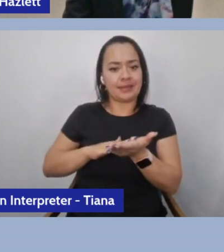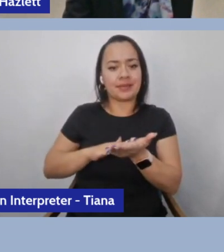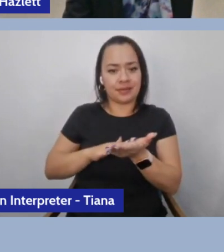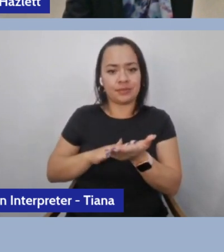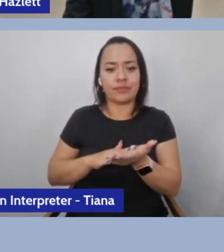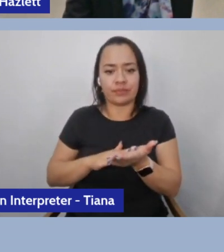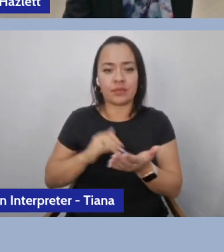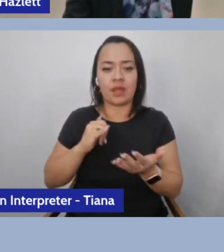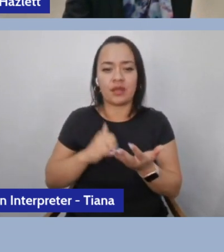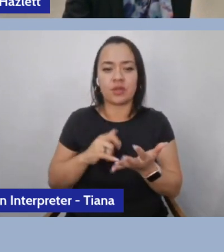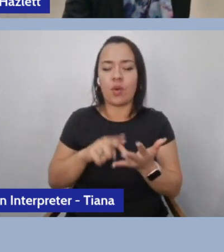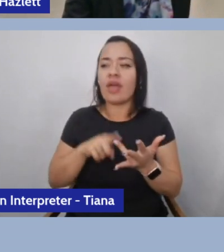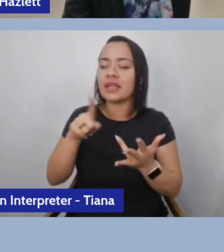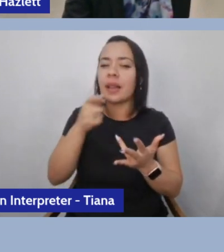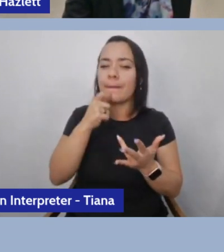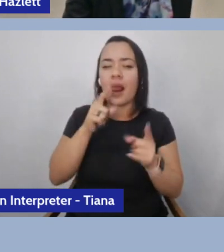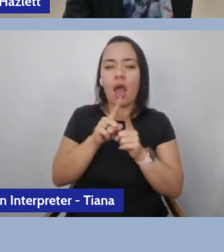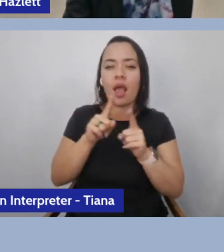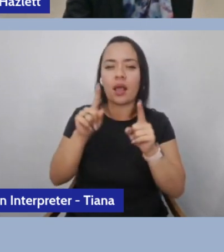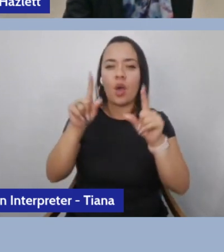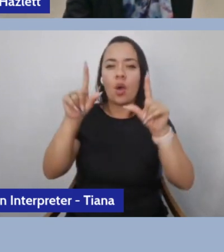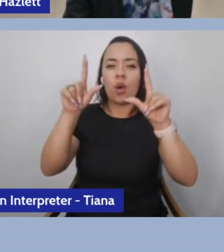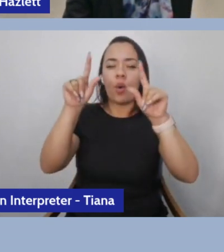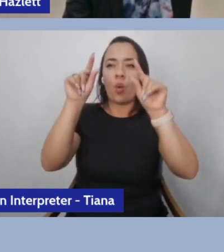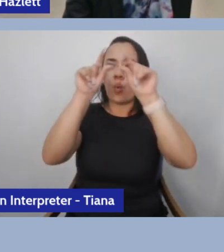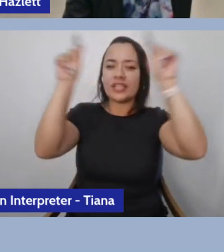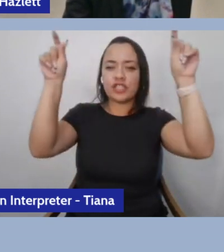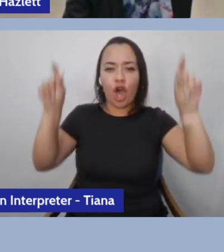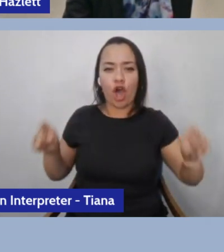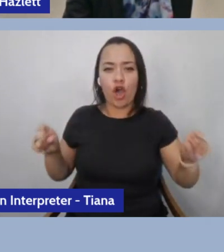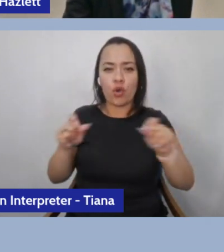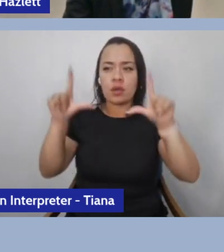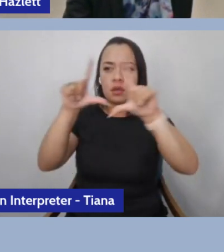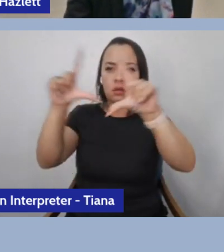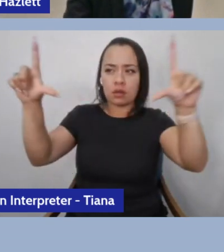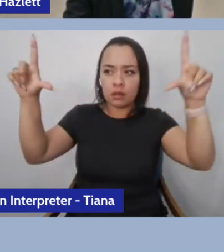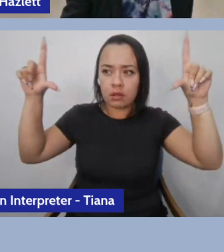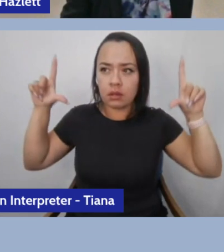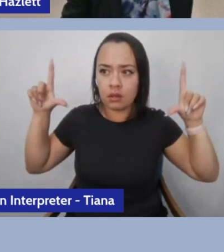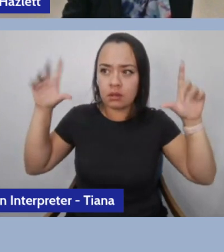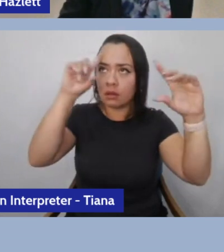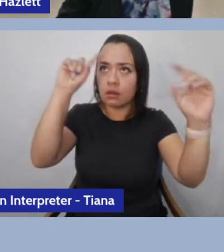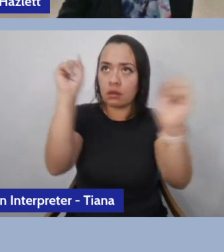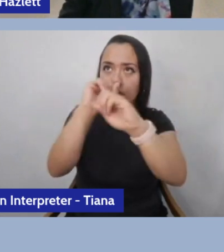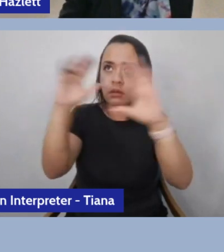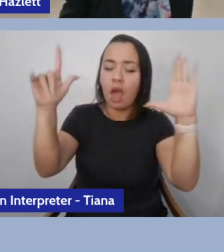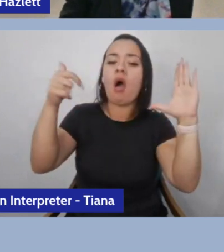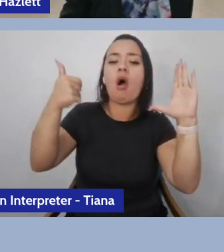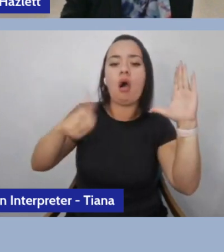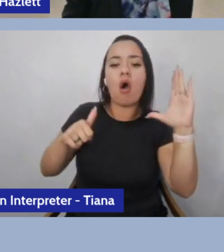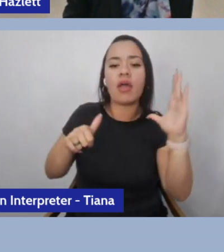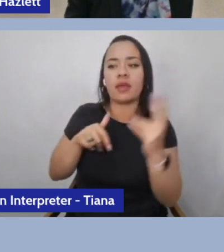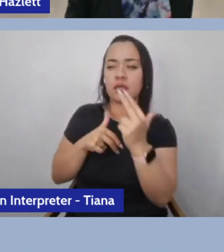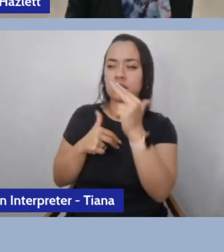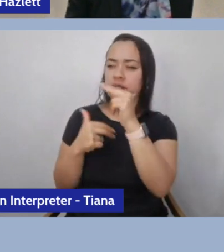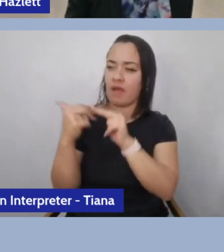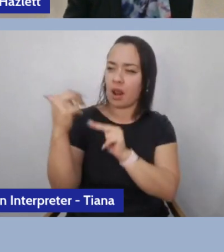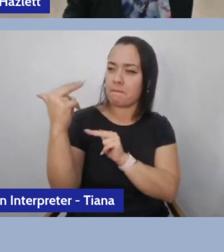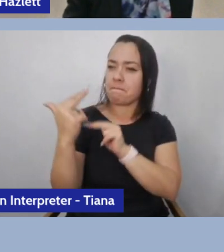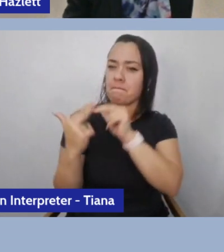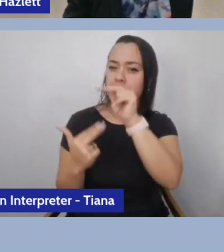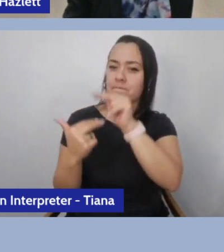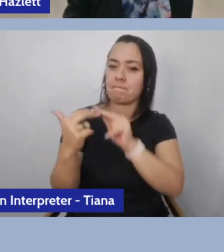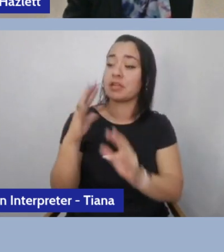which we then begin to gain trust, and then to gather a bit more